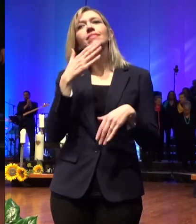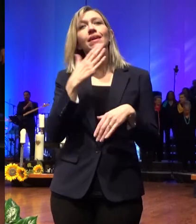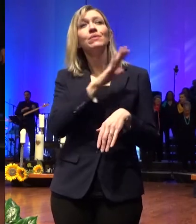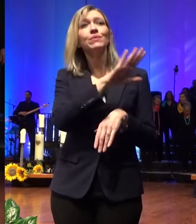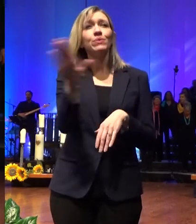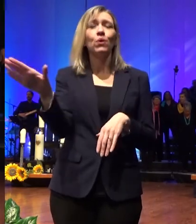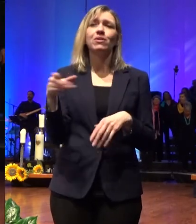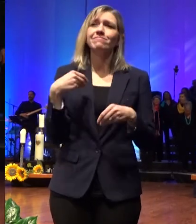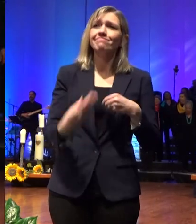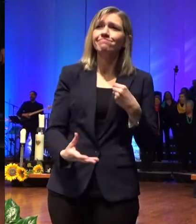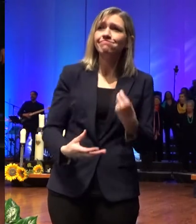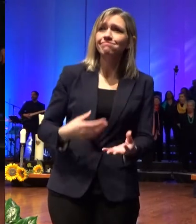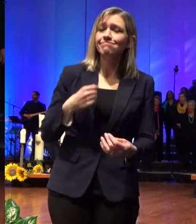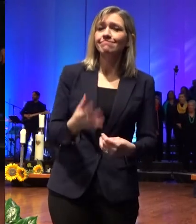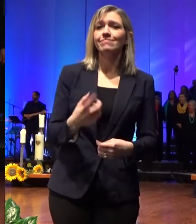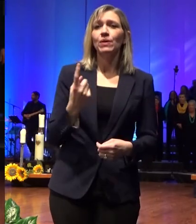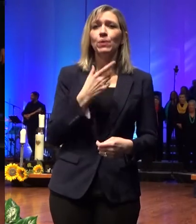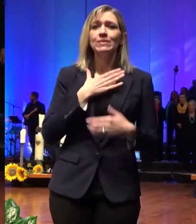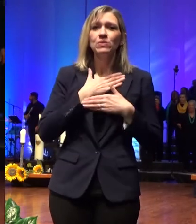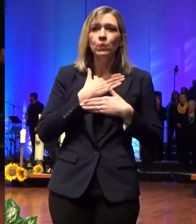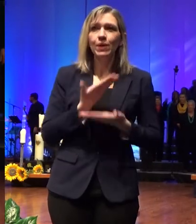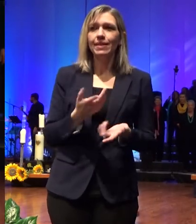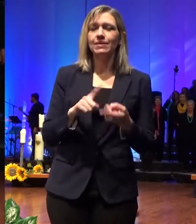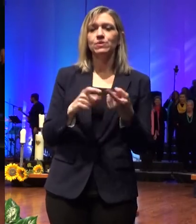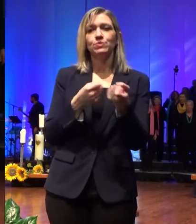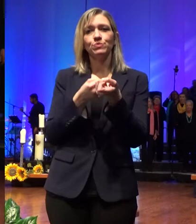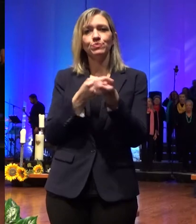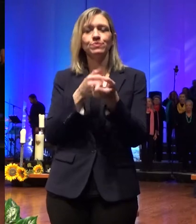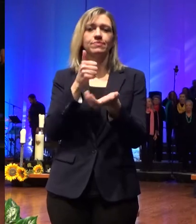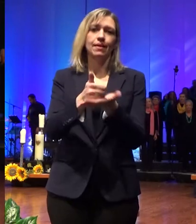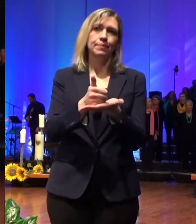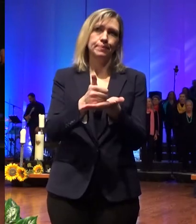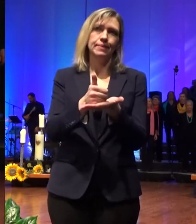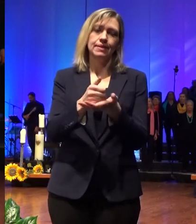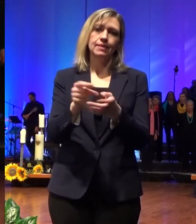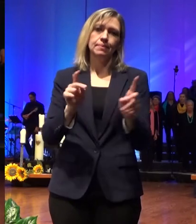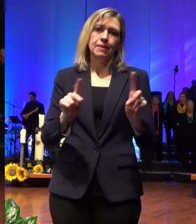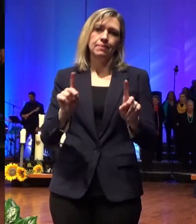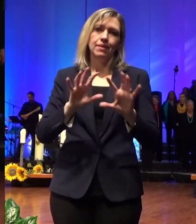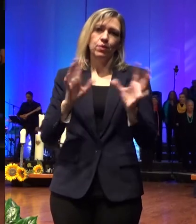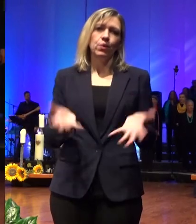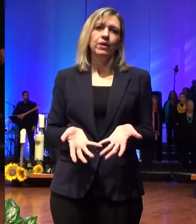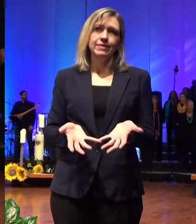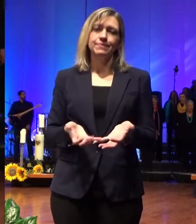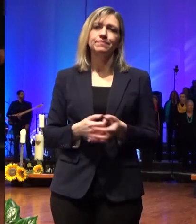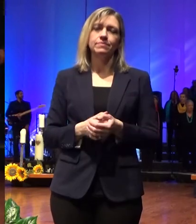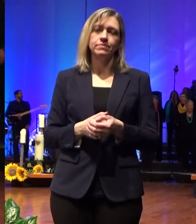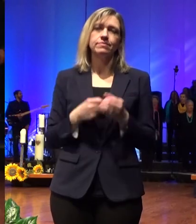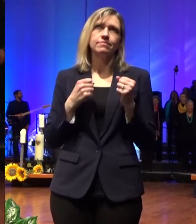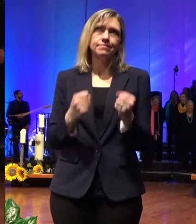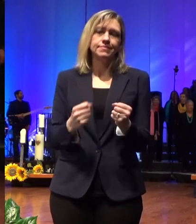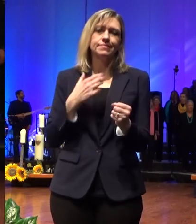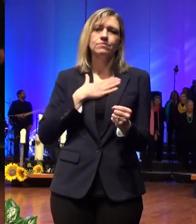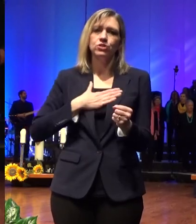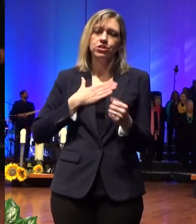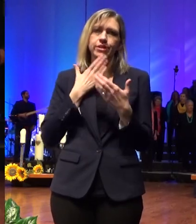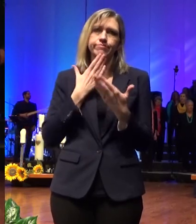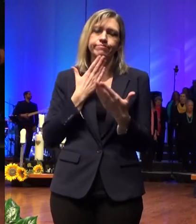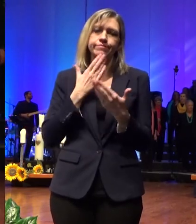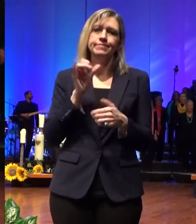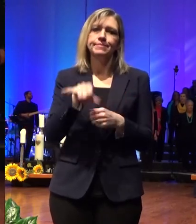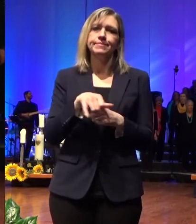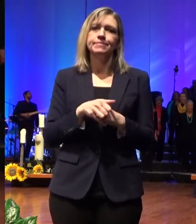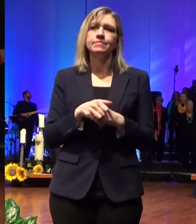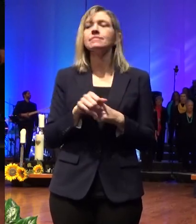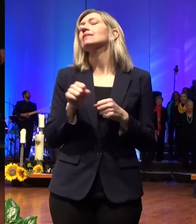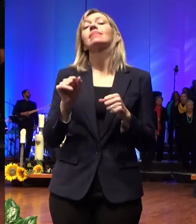for your generosity, for always being willing to be of help and support to people in our world, and we so appreciate it.